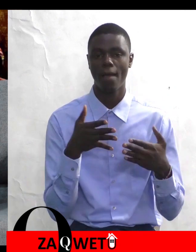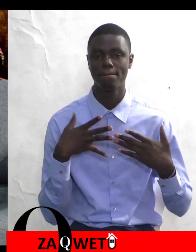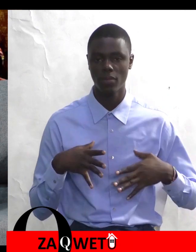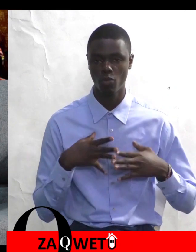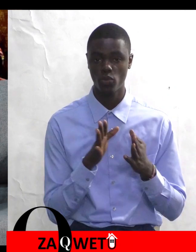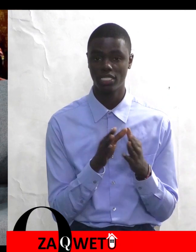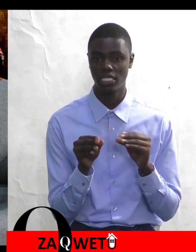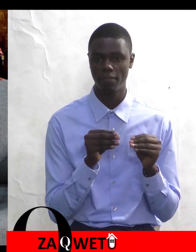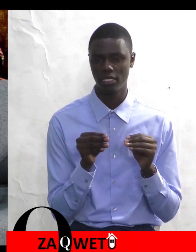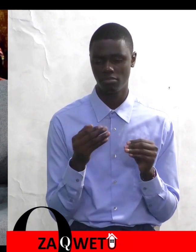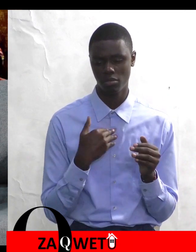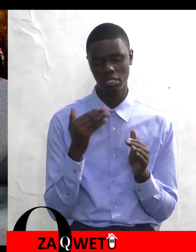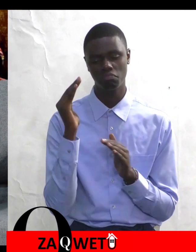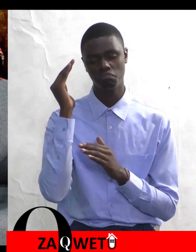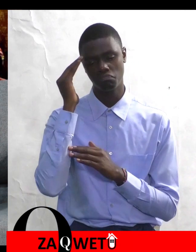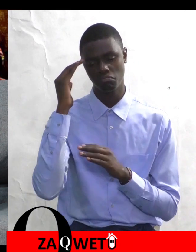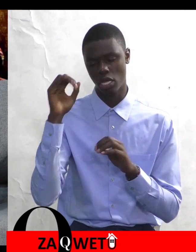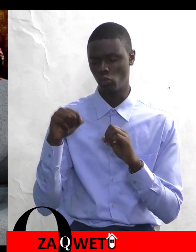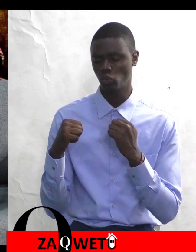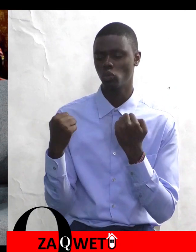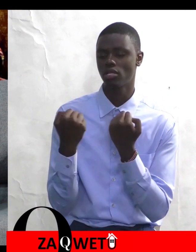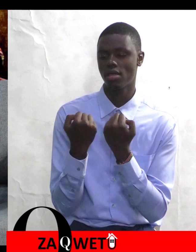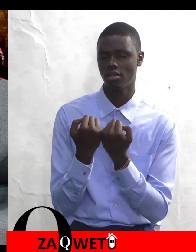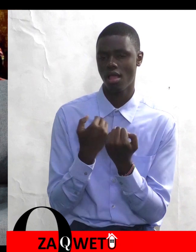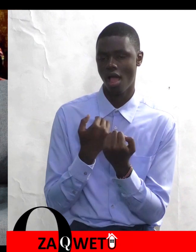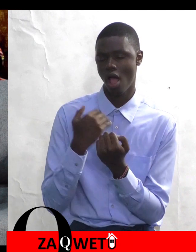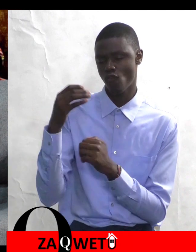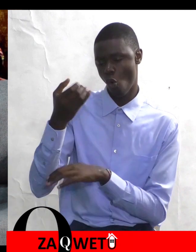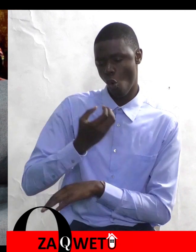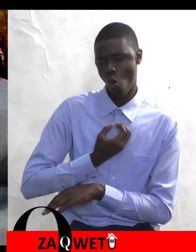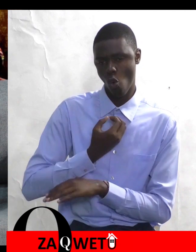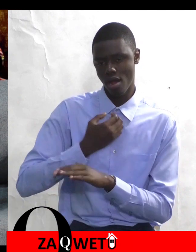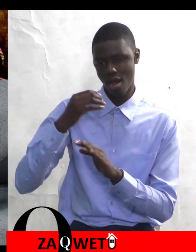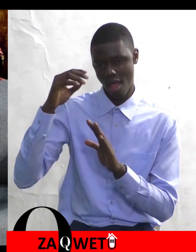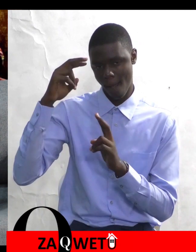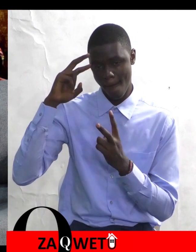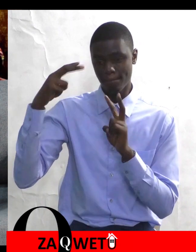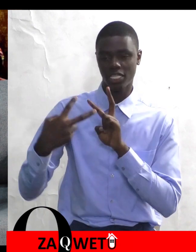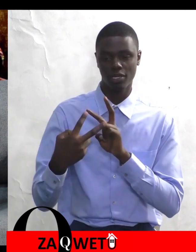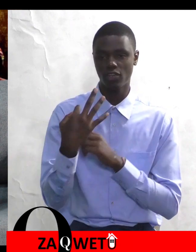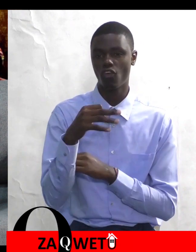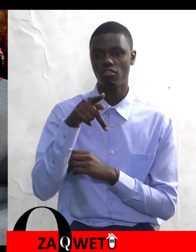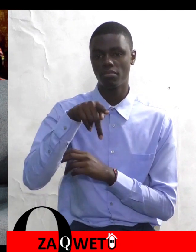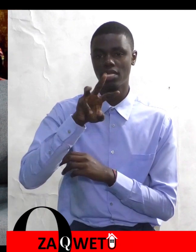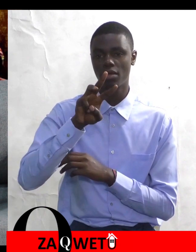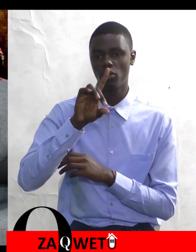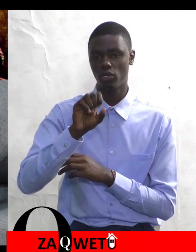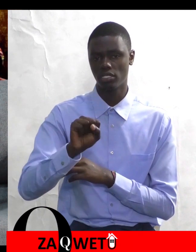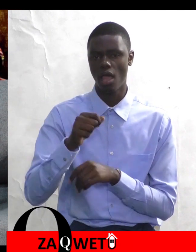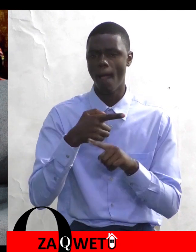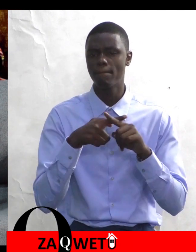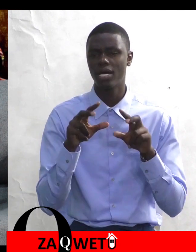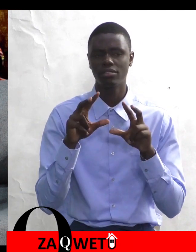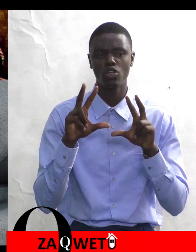is dedicated to PWDs. Because I realized society already has their own perspective of